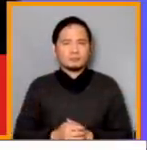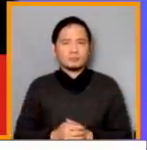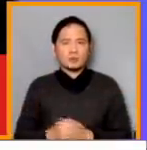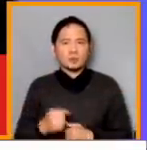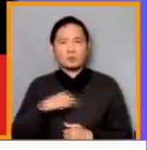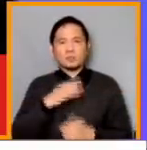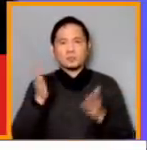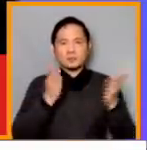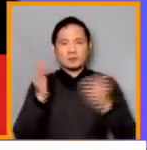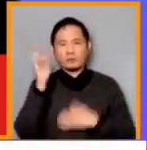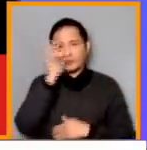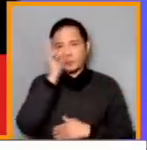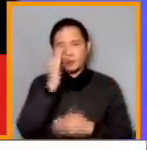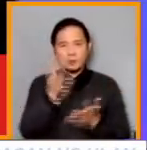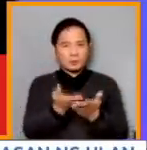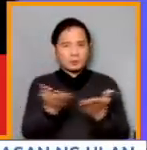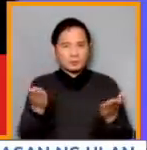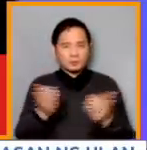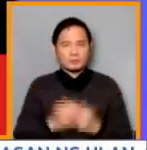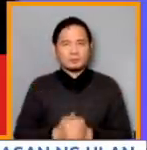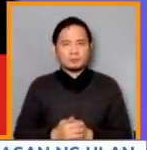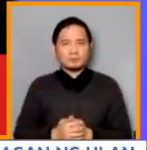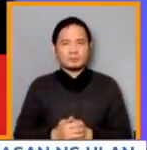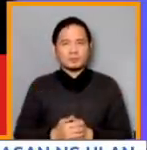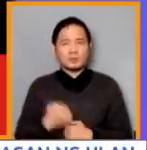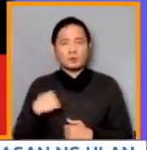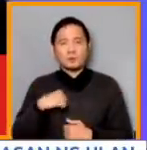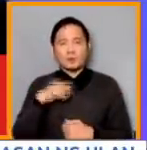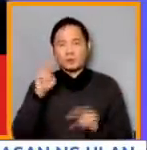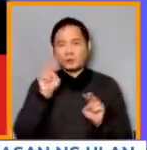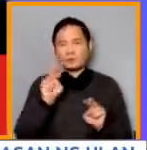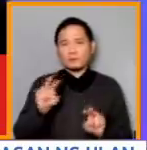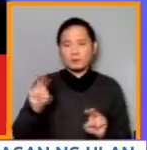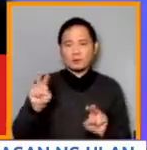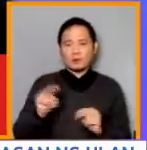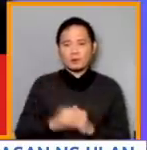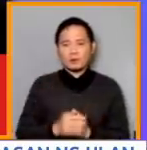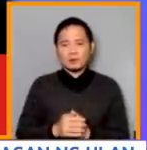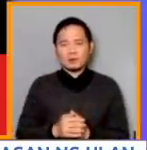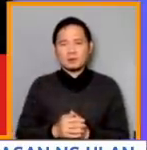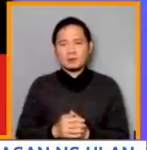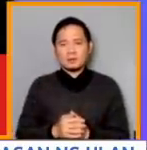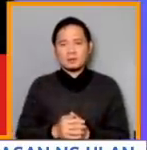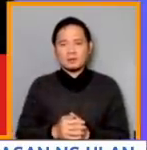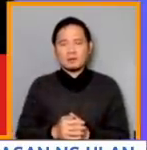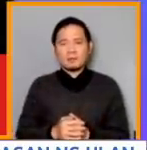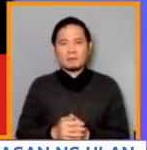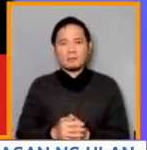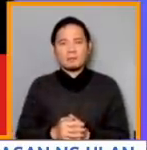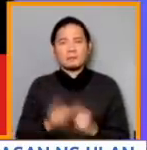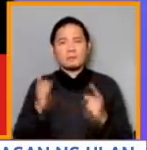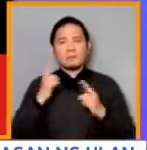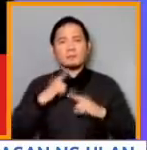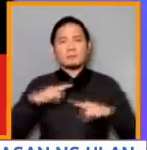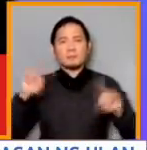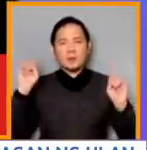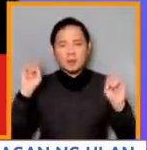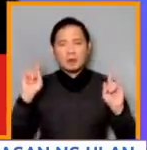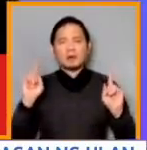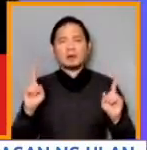viewer. Looking forward, since we have, as they say, broken the ice, there is great